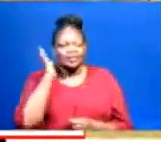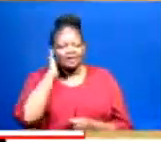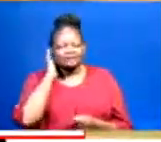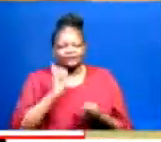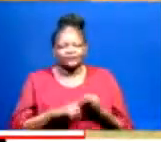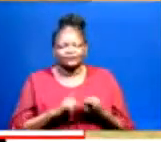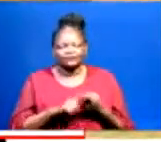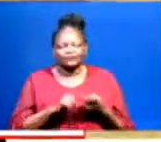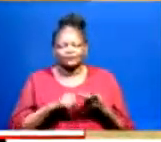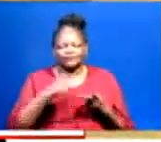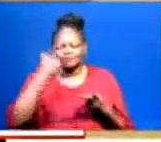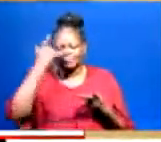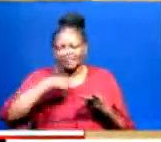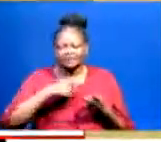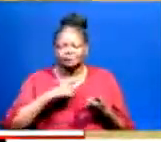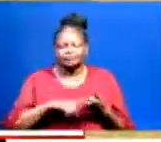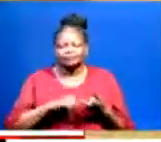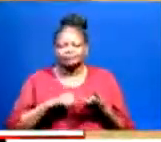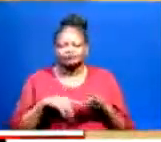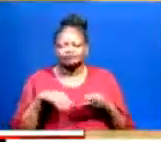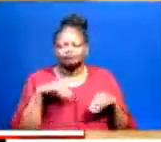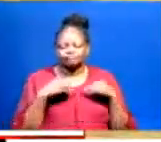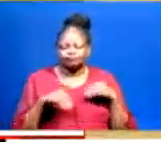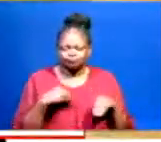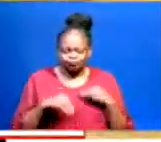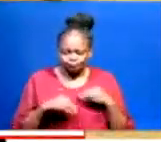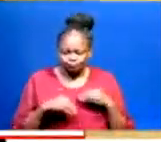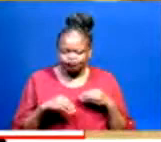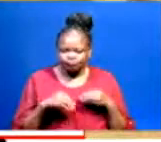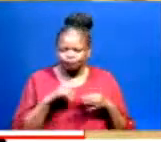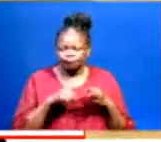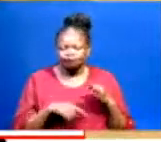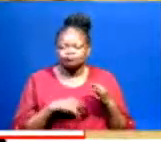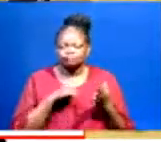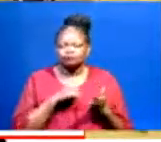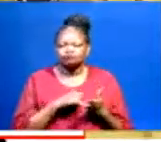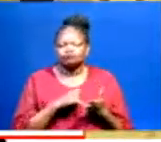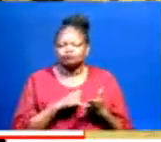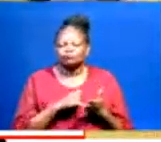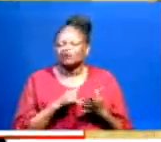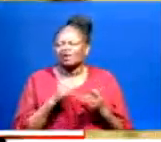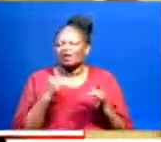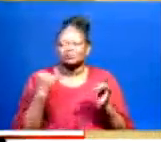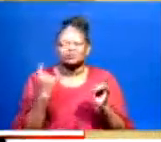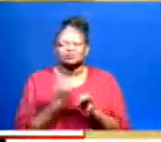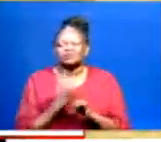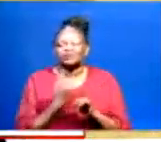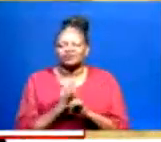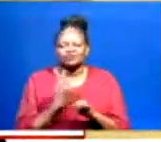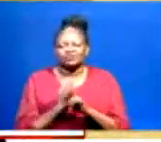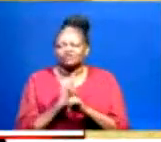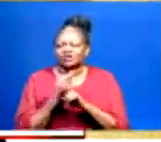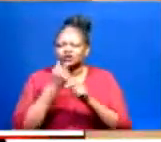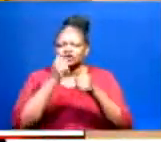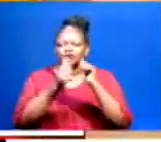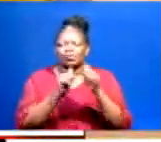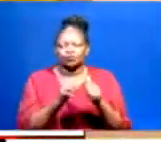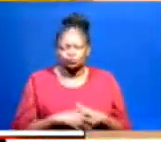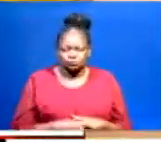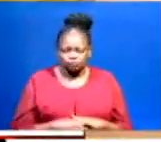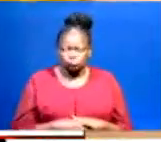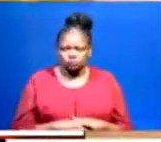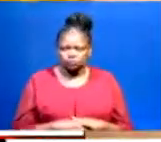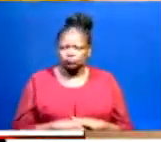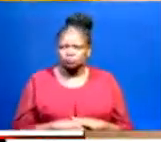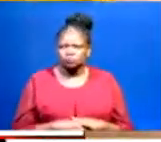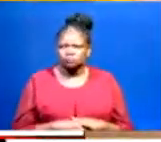vision impaired, and the physically challenged, and include javelin, athletics, as well as handball. I would